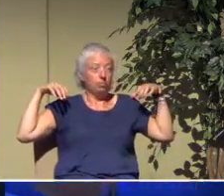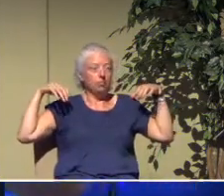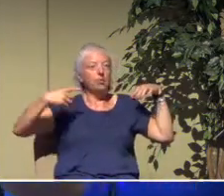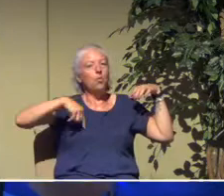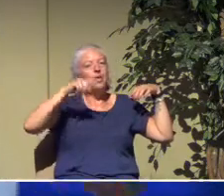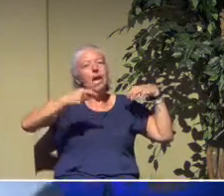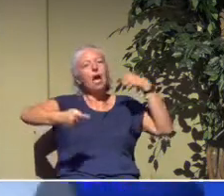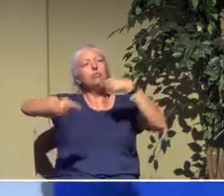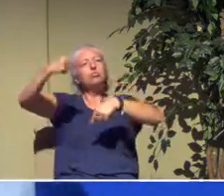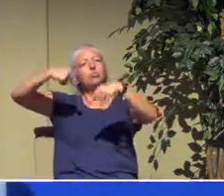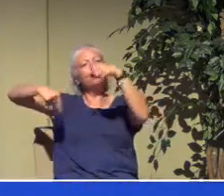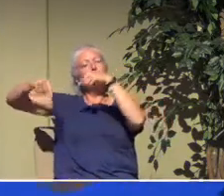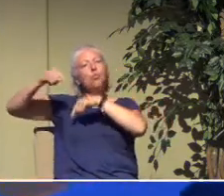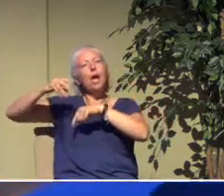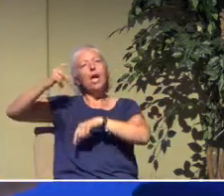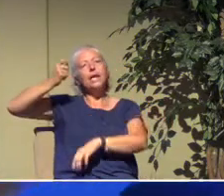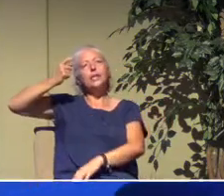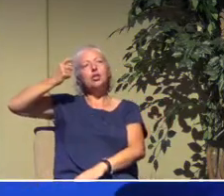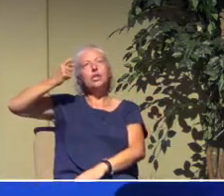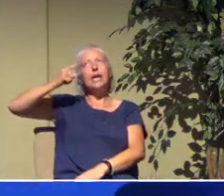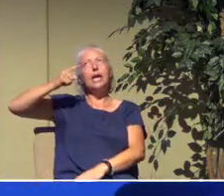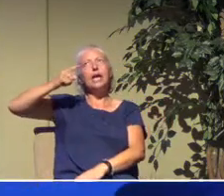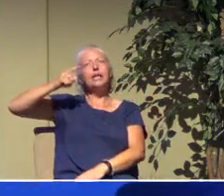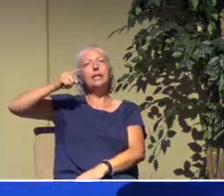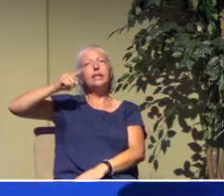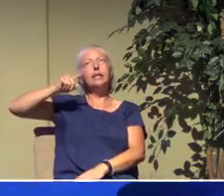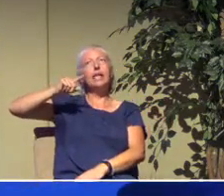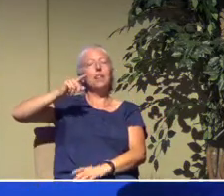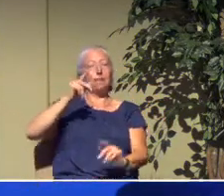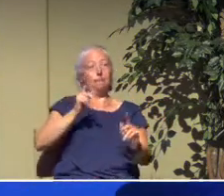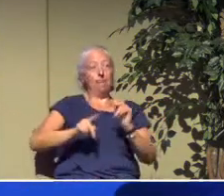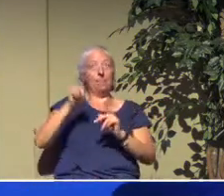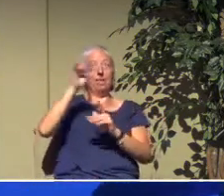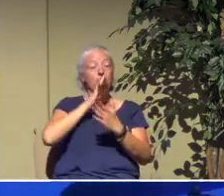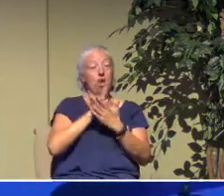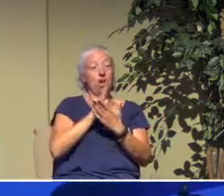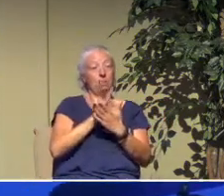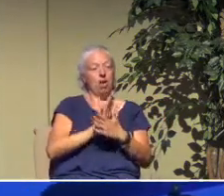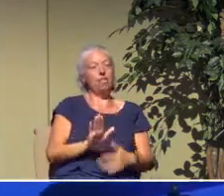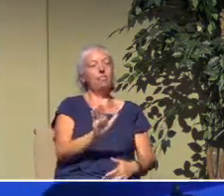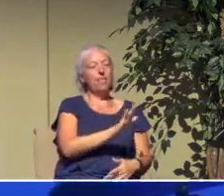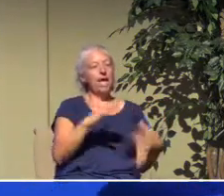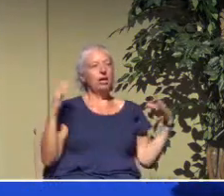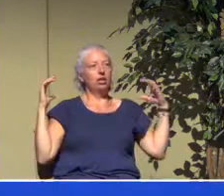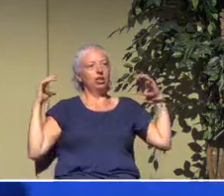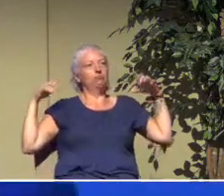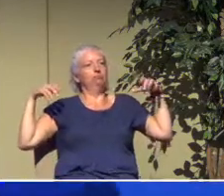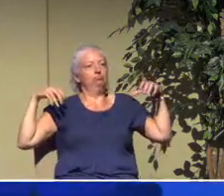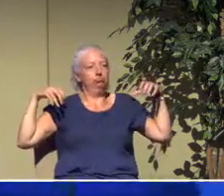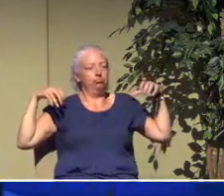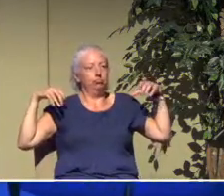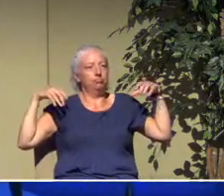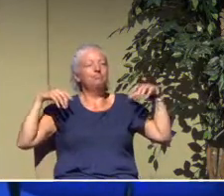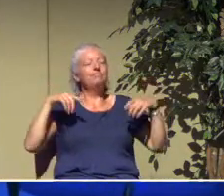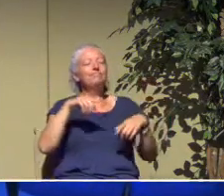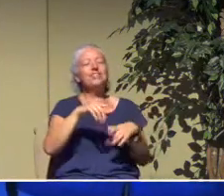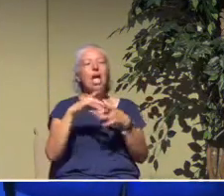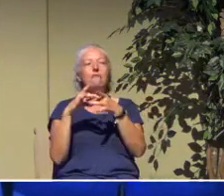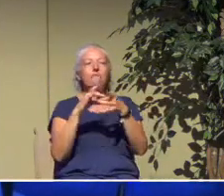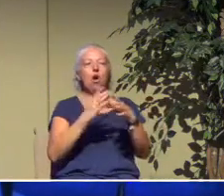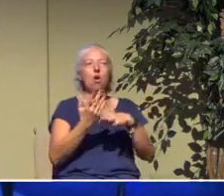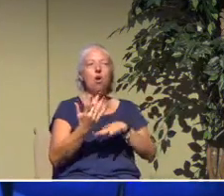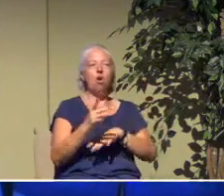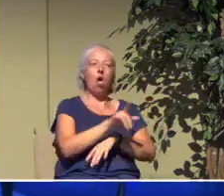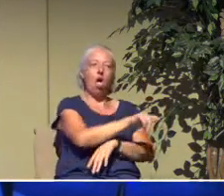what he was saying about the yoke of the people he was talking about. They would have instantly known. This is kind of a foreign concept. We don't